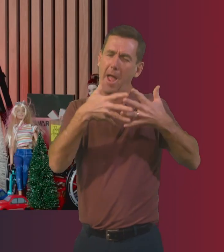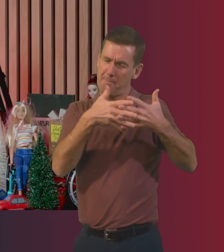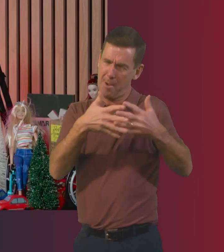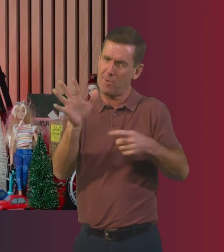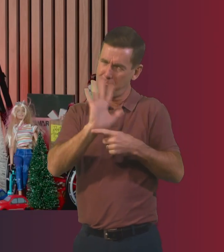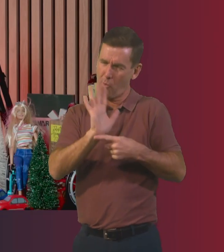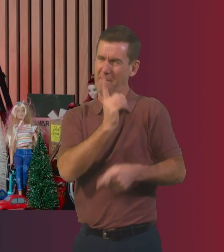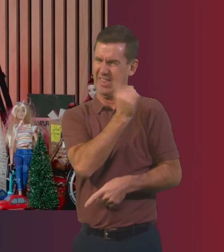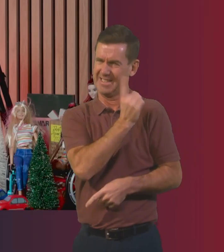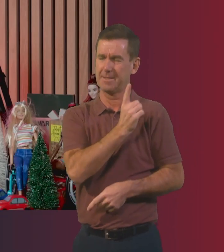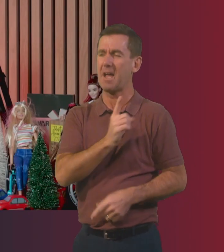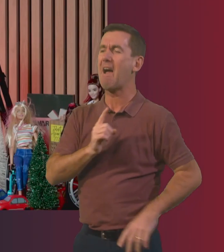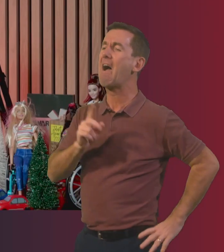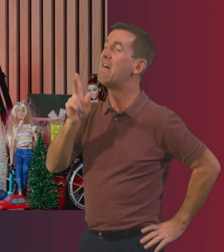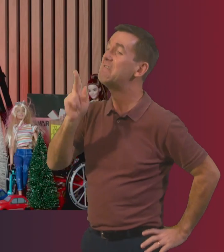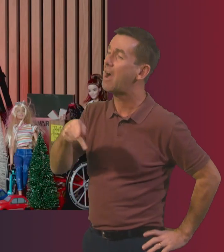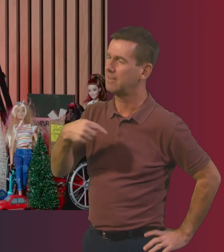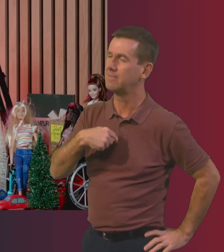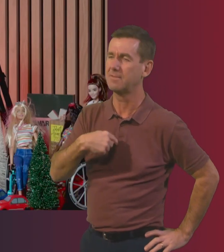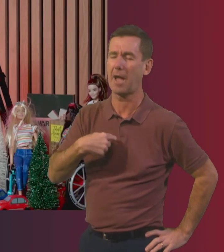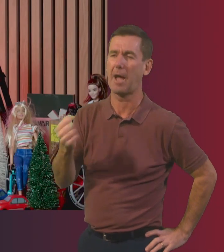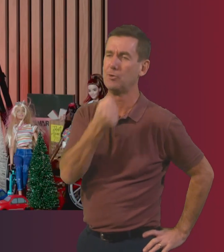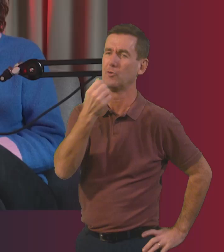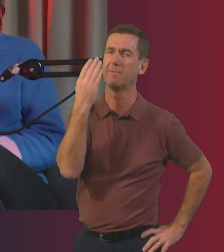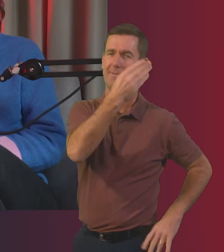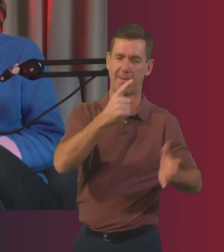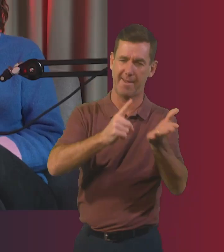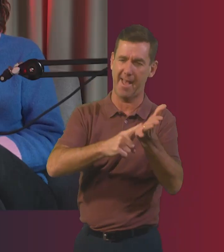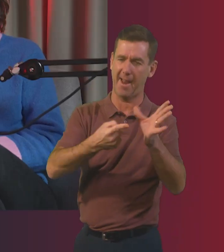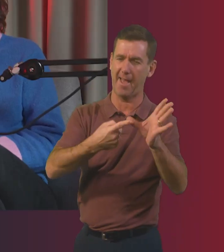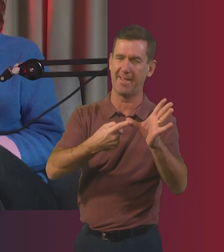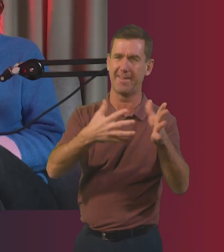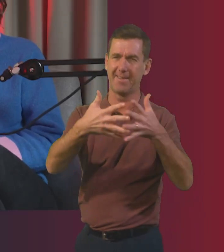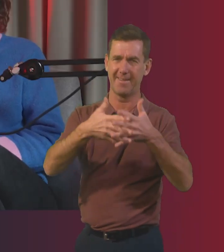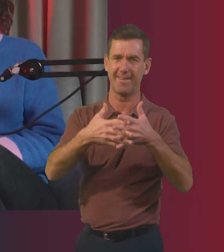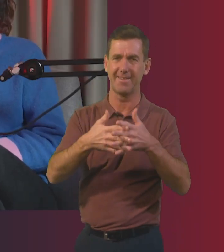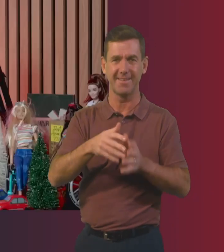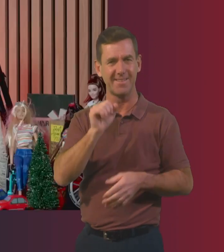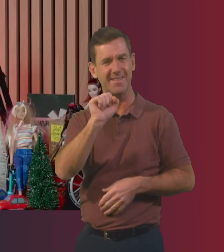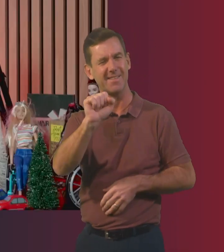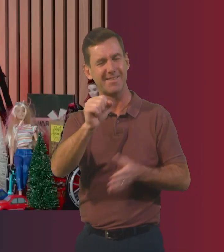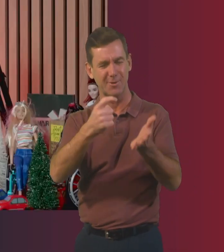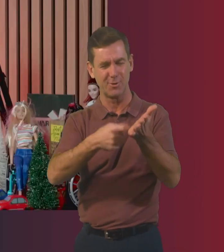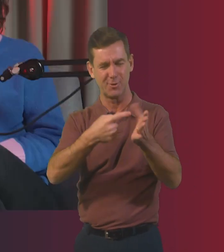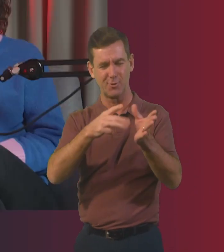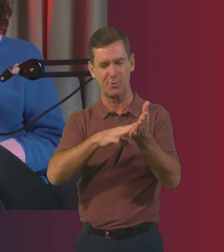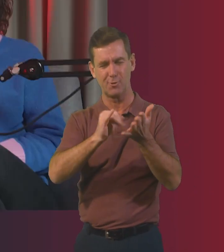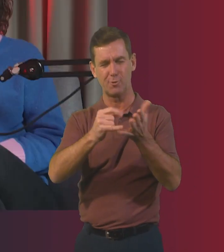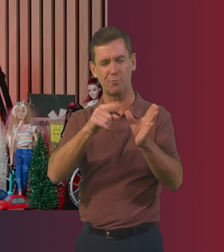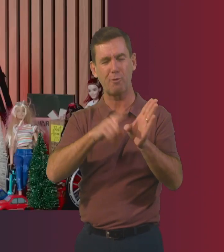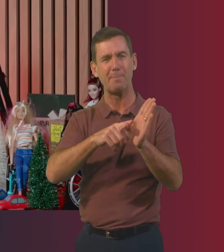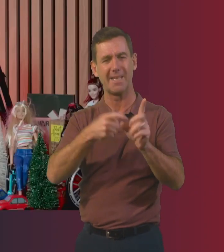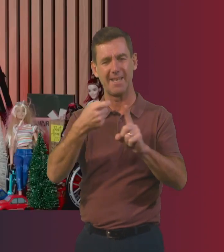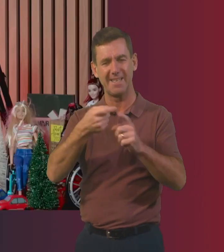to go. Maybe I need to go to LA. I think they'll get me a bit more. Do Ramsey's kitchen nightmares. Oh, yeah. Yeah, I'll be fine. My